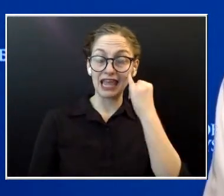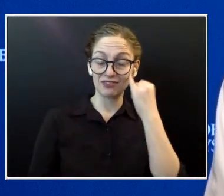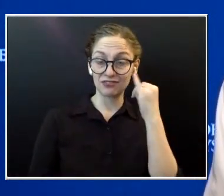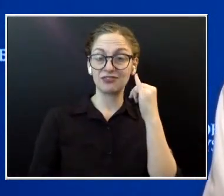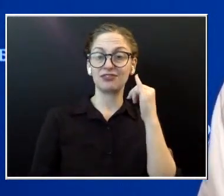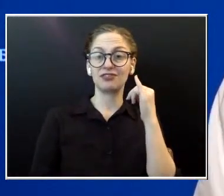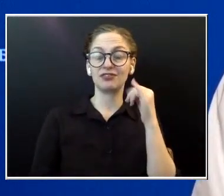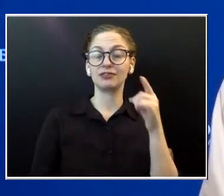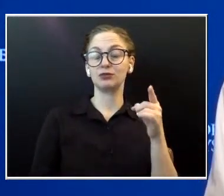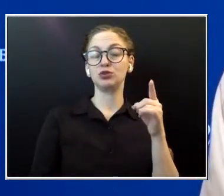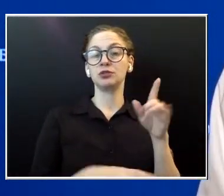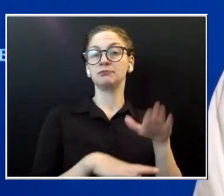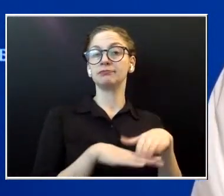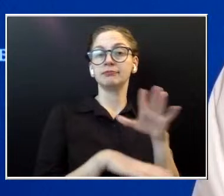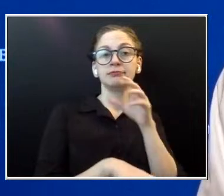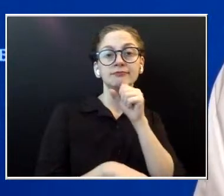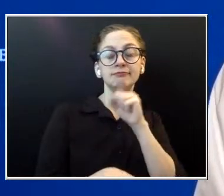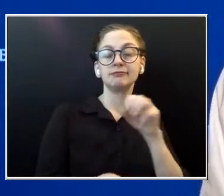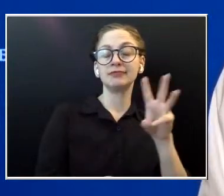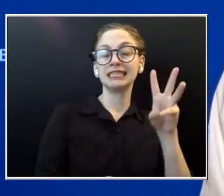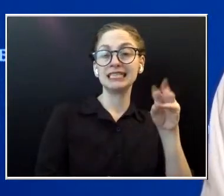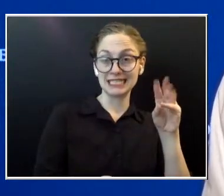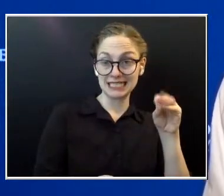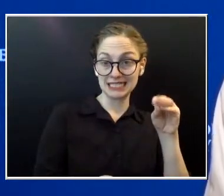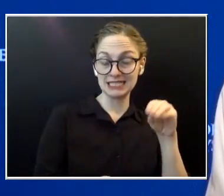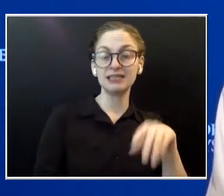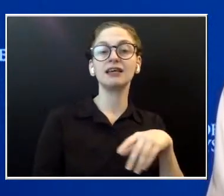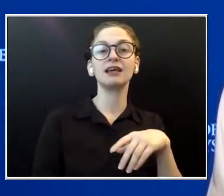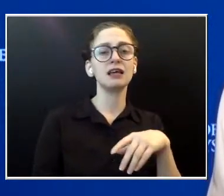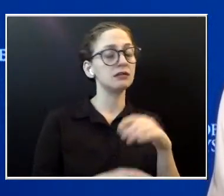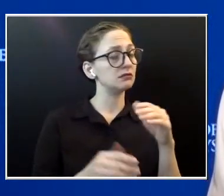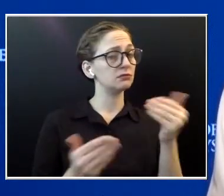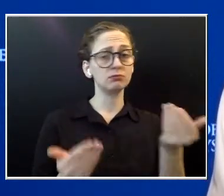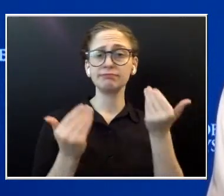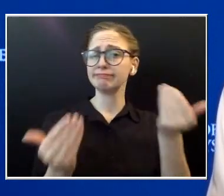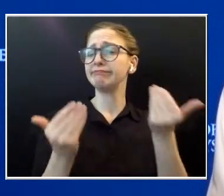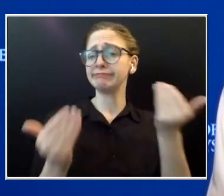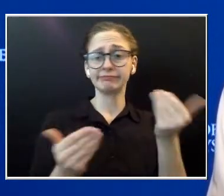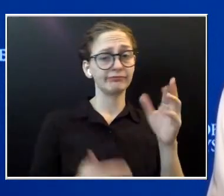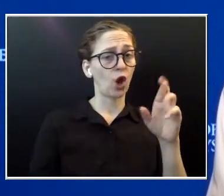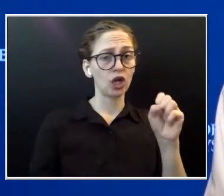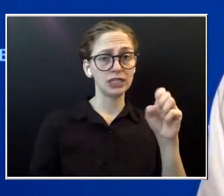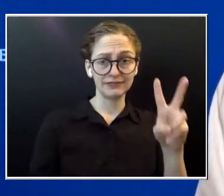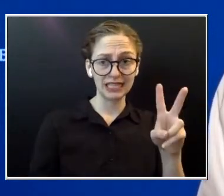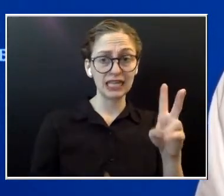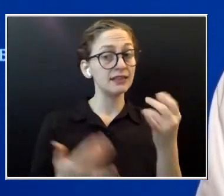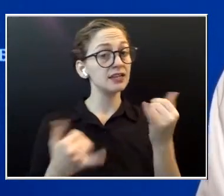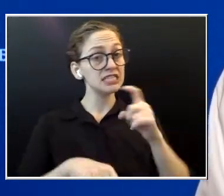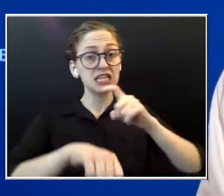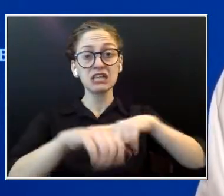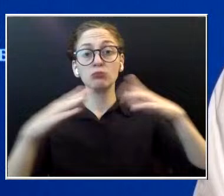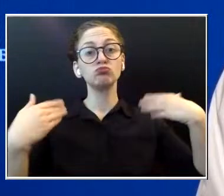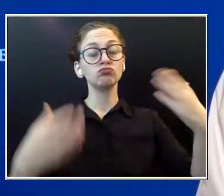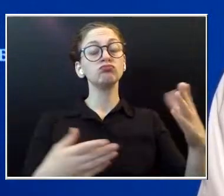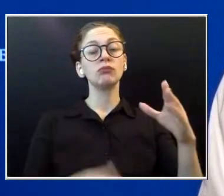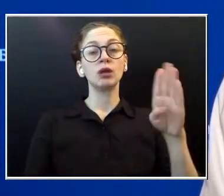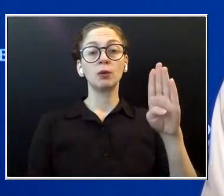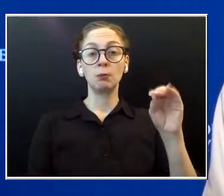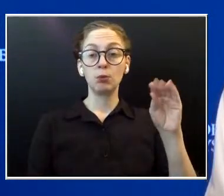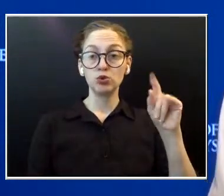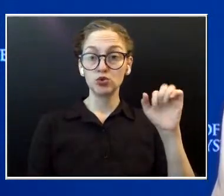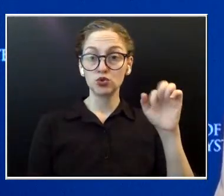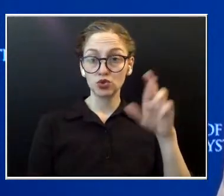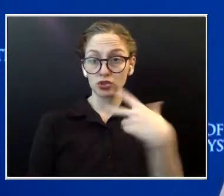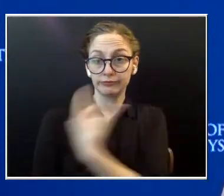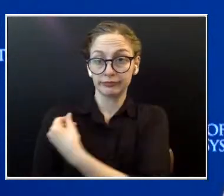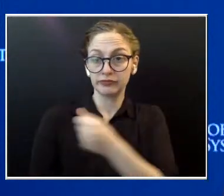group, 60 and over, still time to get updated COVID vaccine and influenza vaccine, and unfortunately